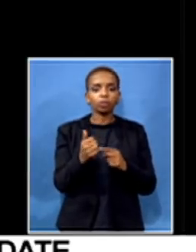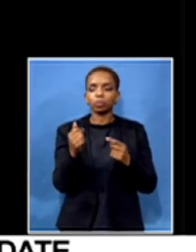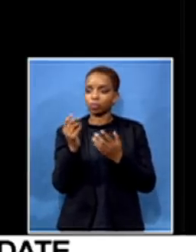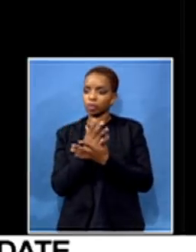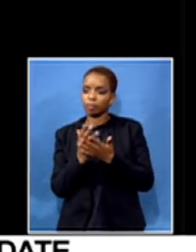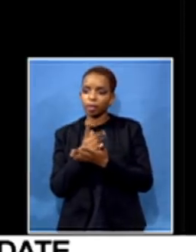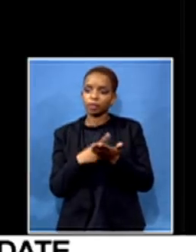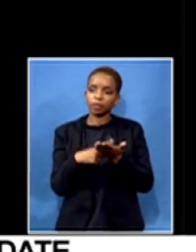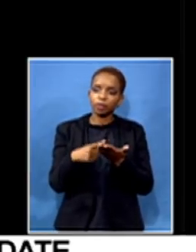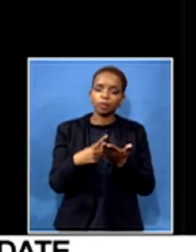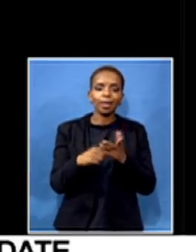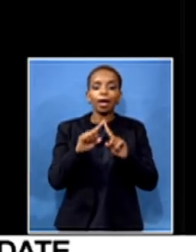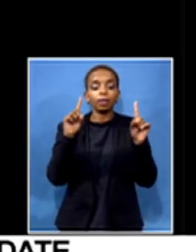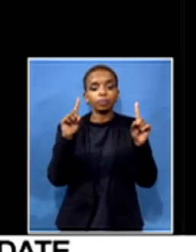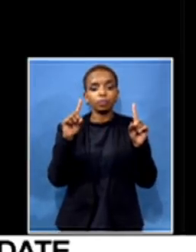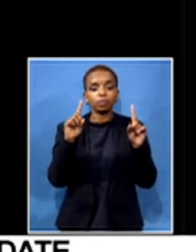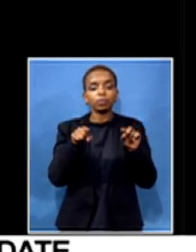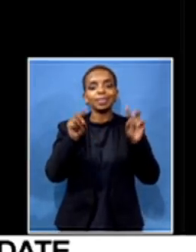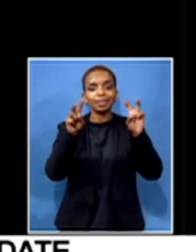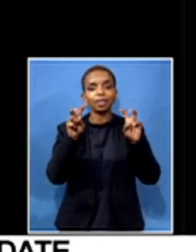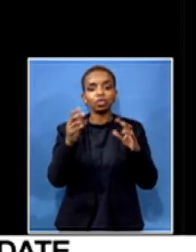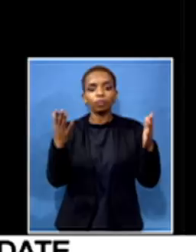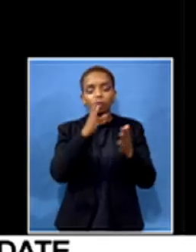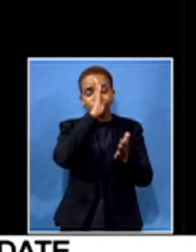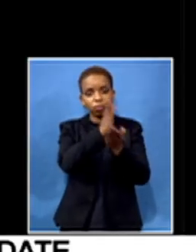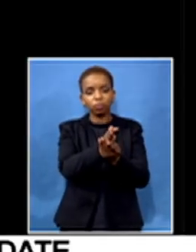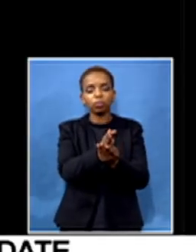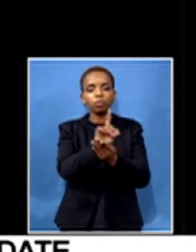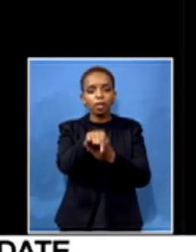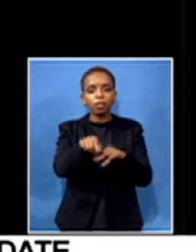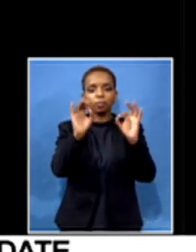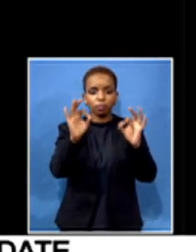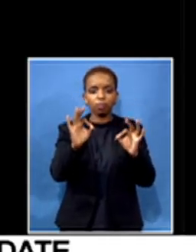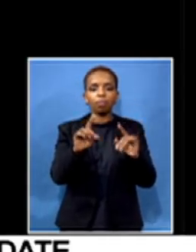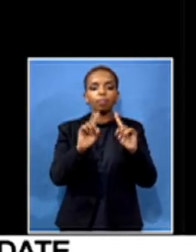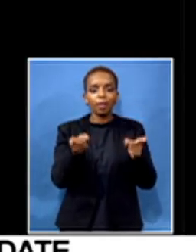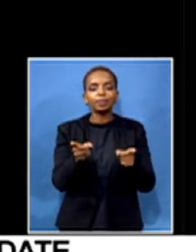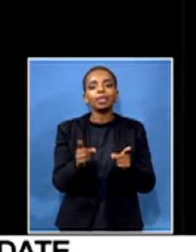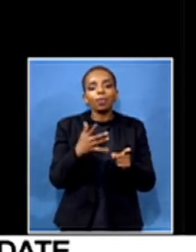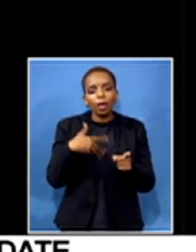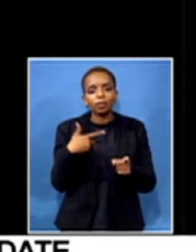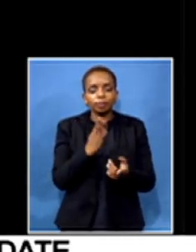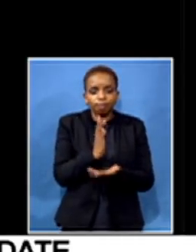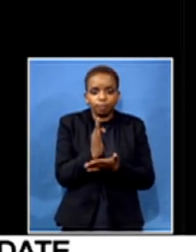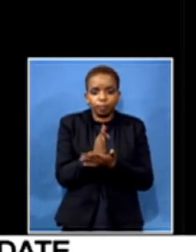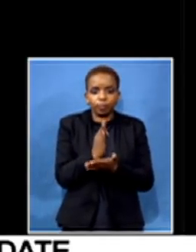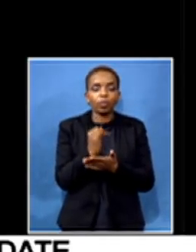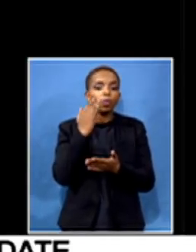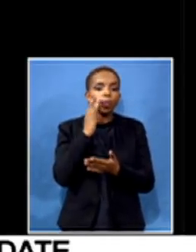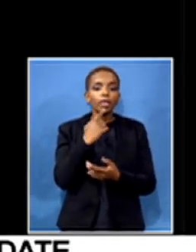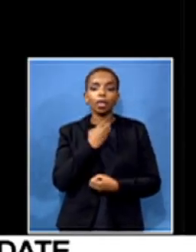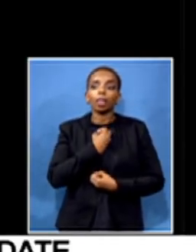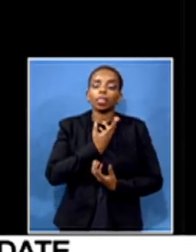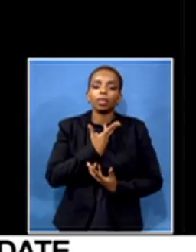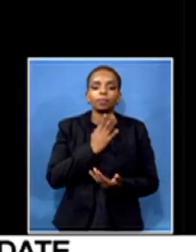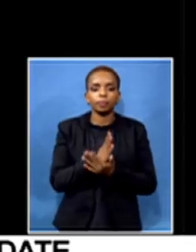that's just a matter of upfront, accuracy or factual accuracy of the statements. The other